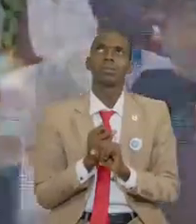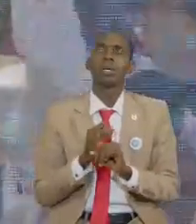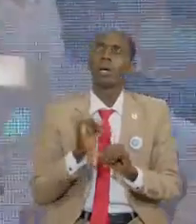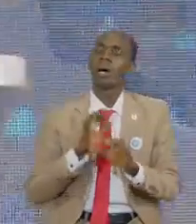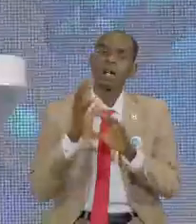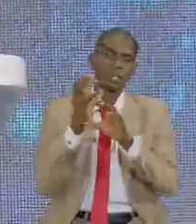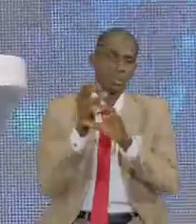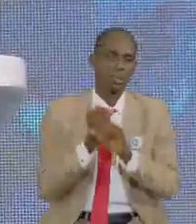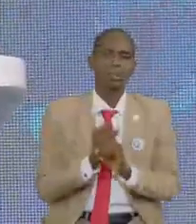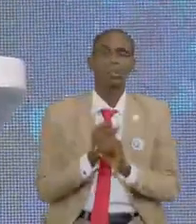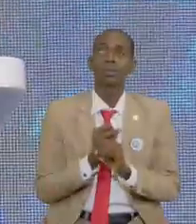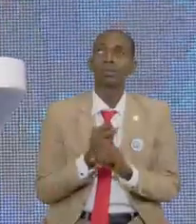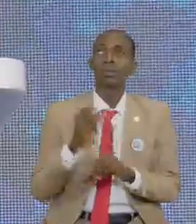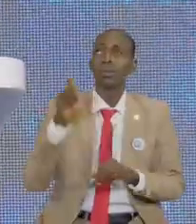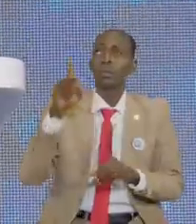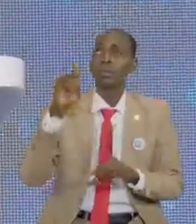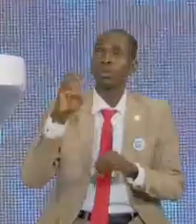Oh Lord, I accept.